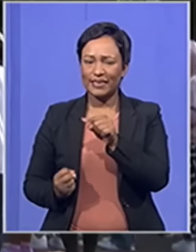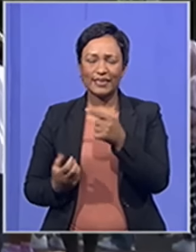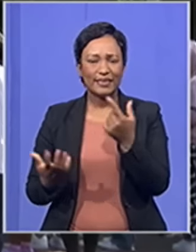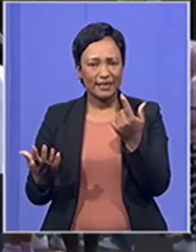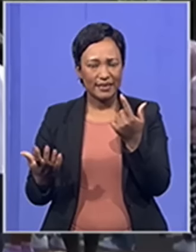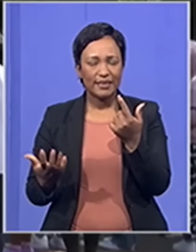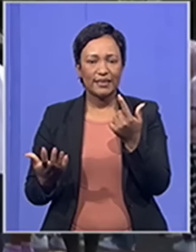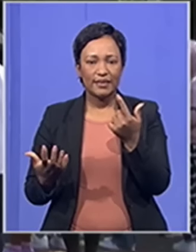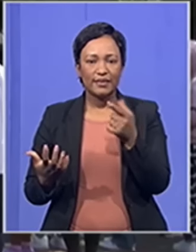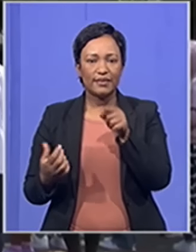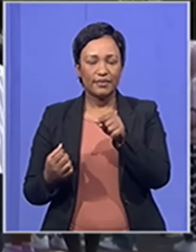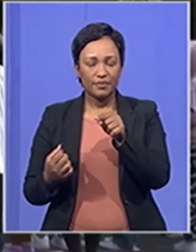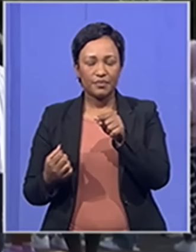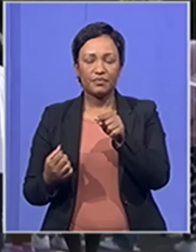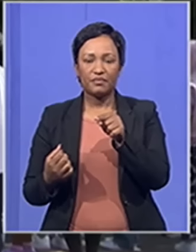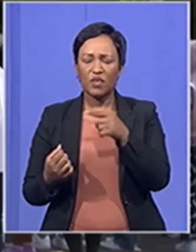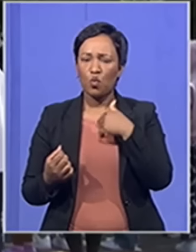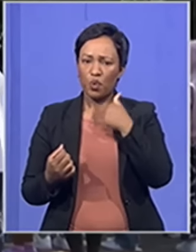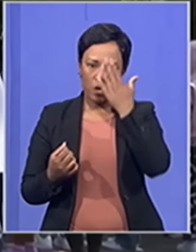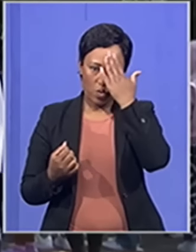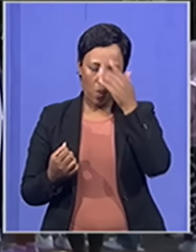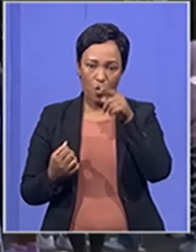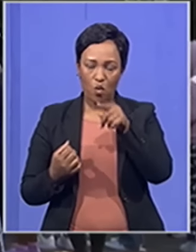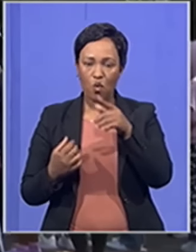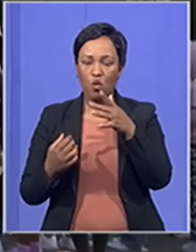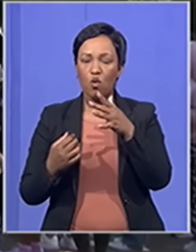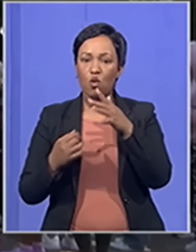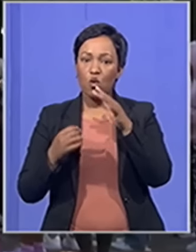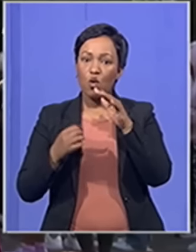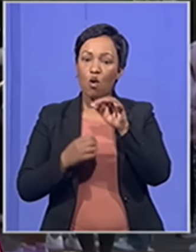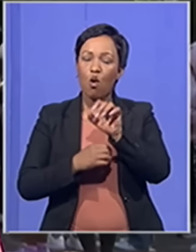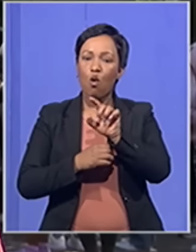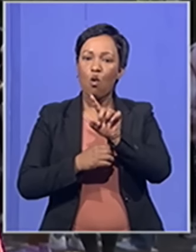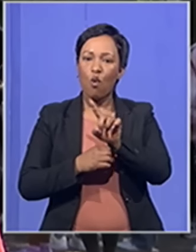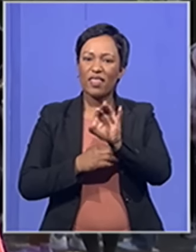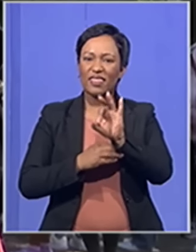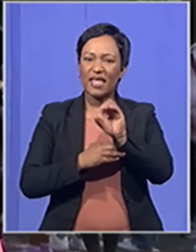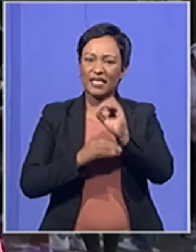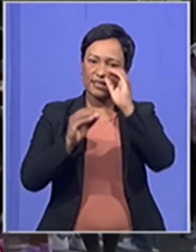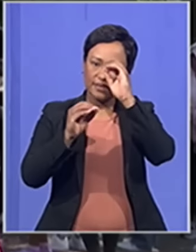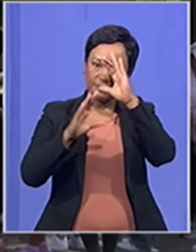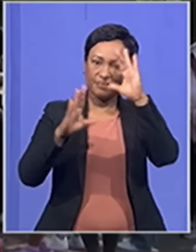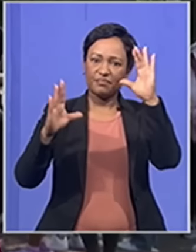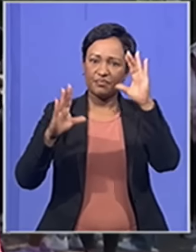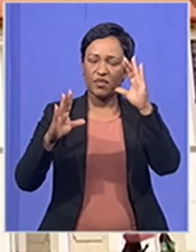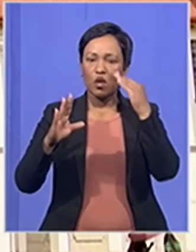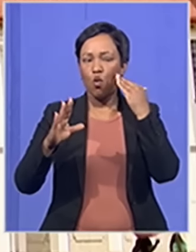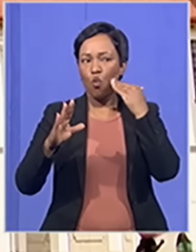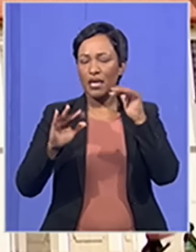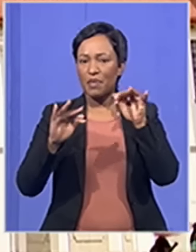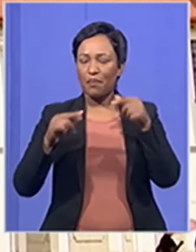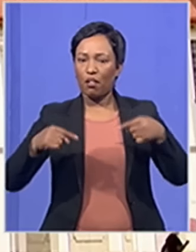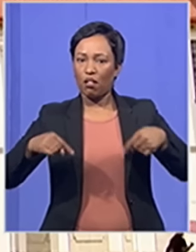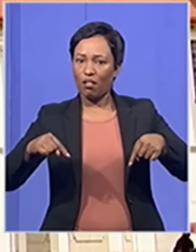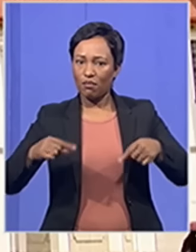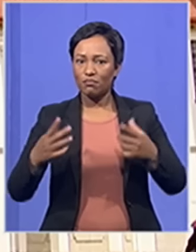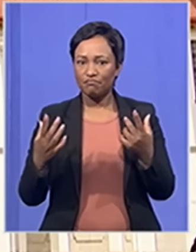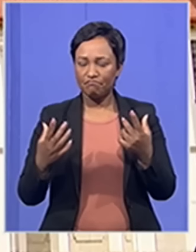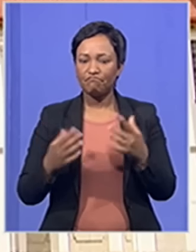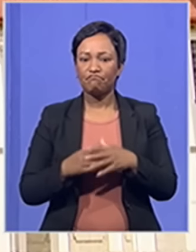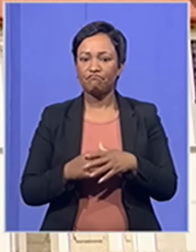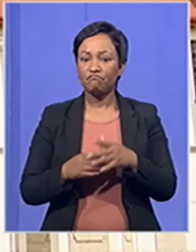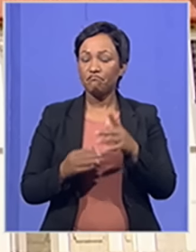that this is based on Vision 130, which is built on anxieties of white people. Kwa bogareng jwa boipelaetso